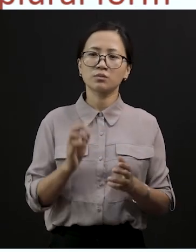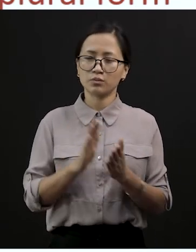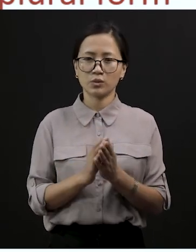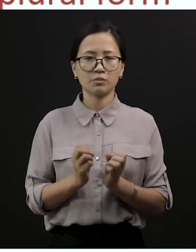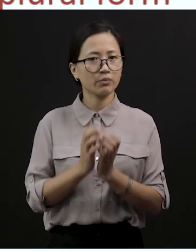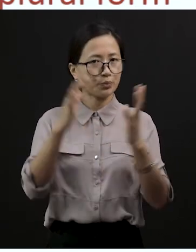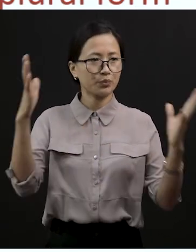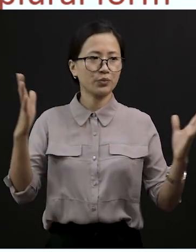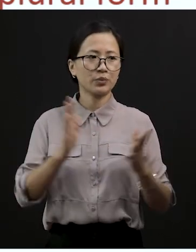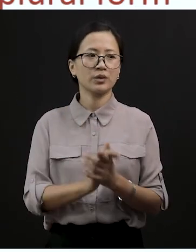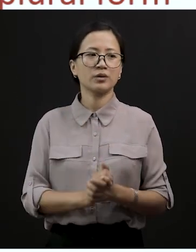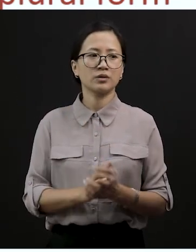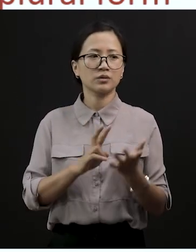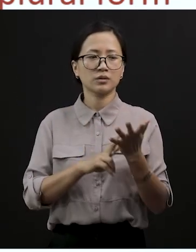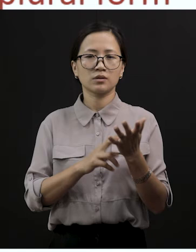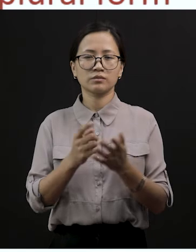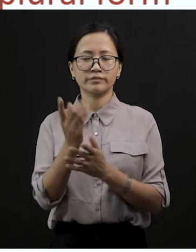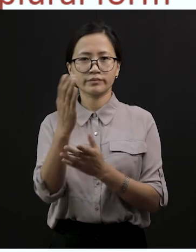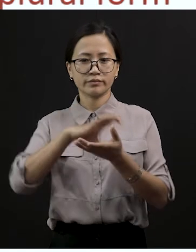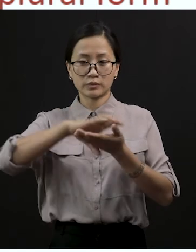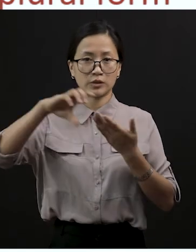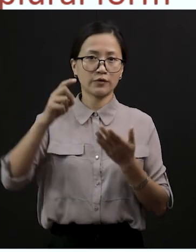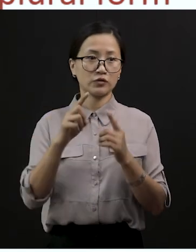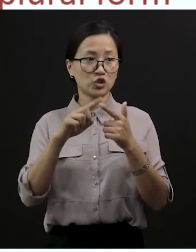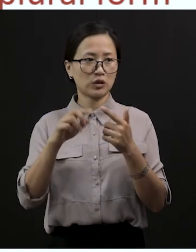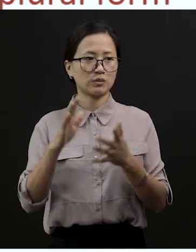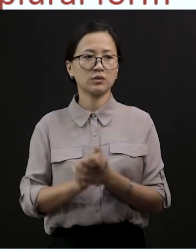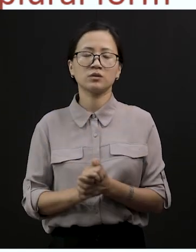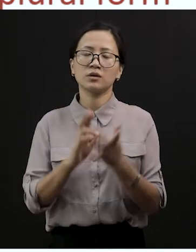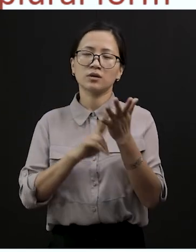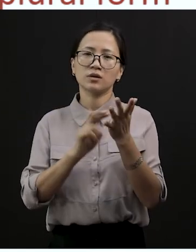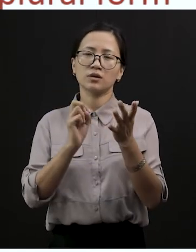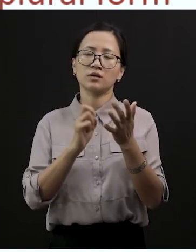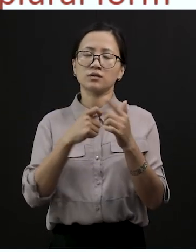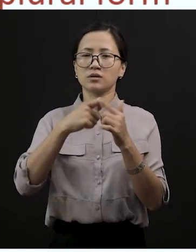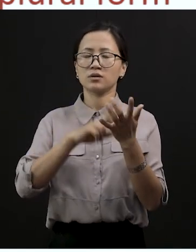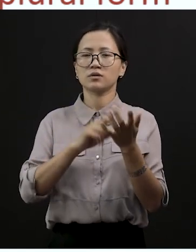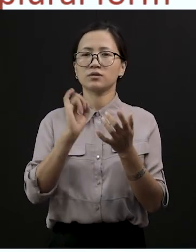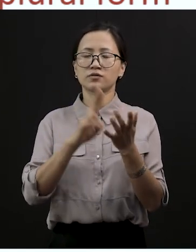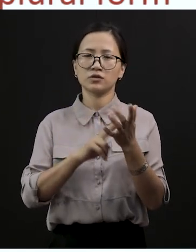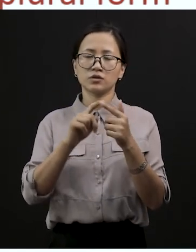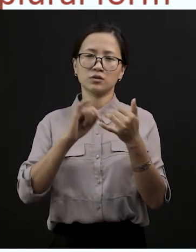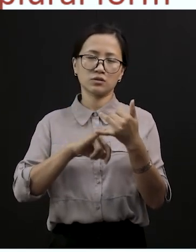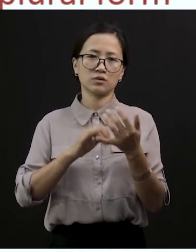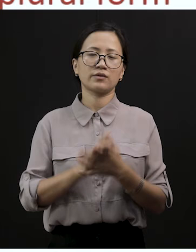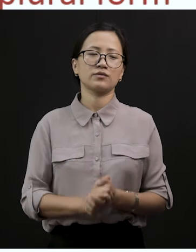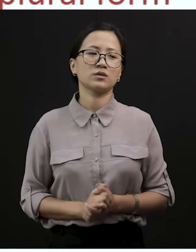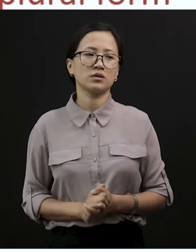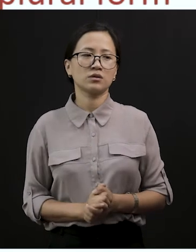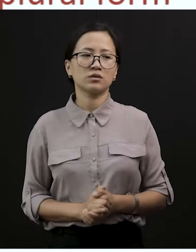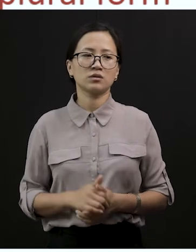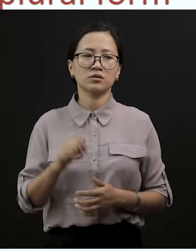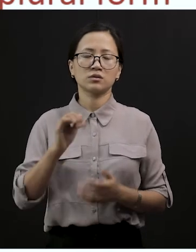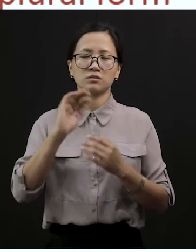FE, ending with FE, right? If I add VES, it will become knives. KNIVES, knives.